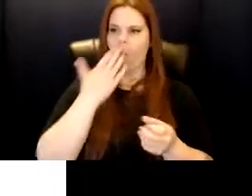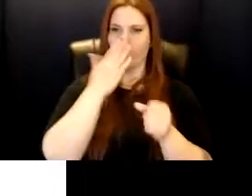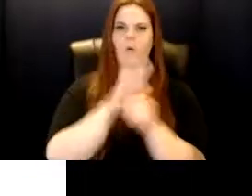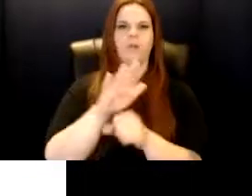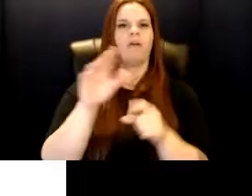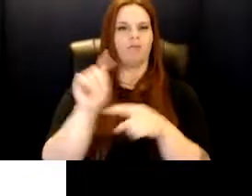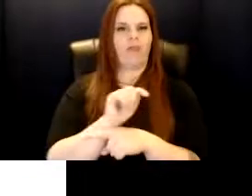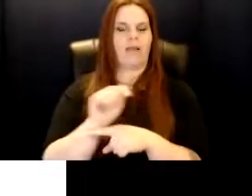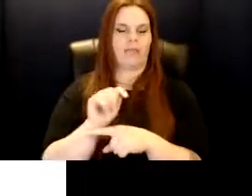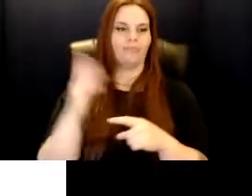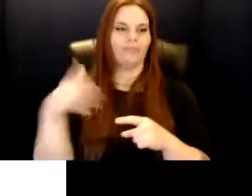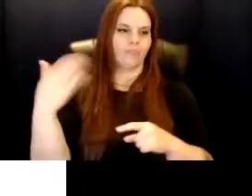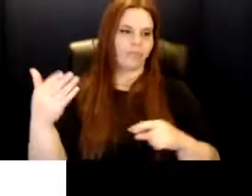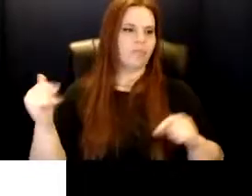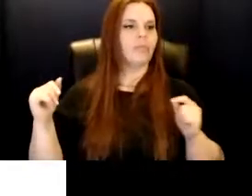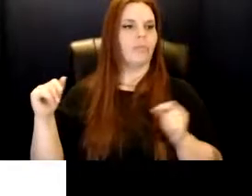training. On the next slide,